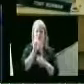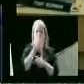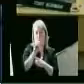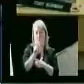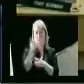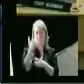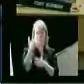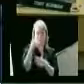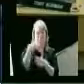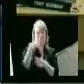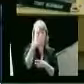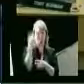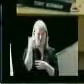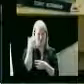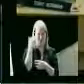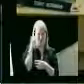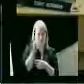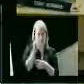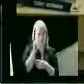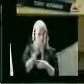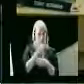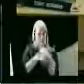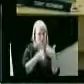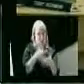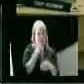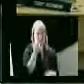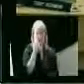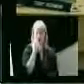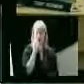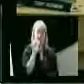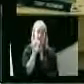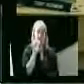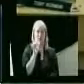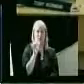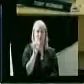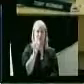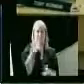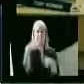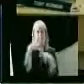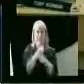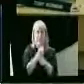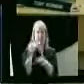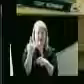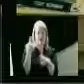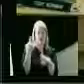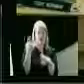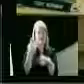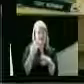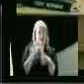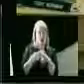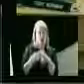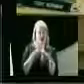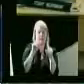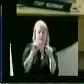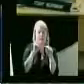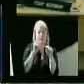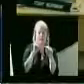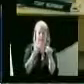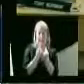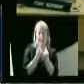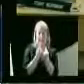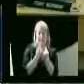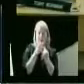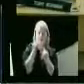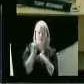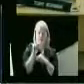with the scoring process somewhat, just an outline of it, it's something called TEAM, there's a section called